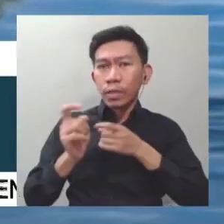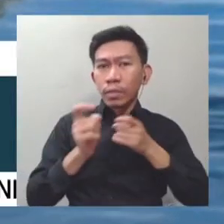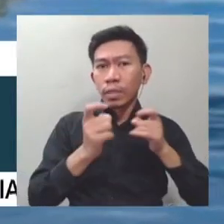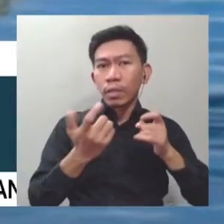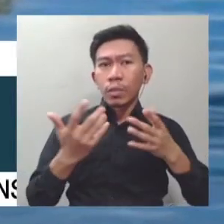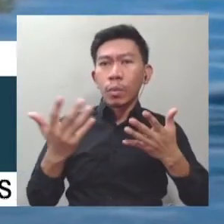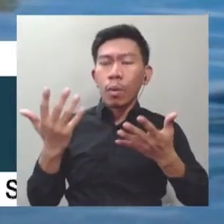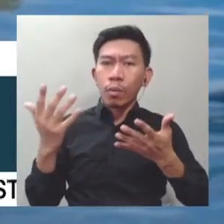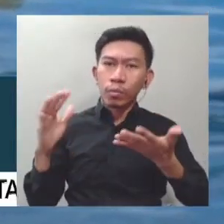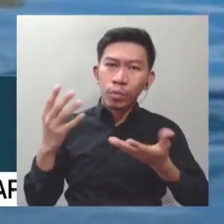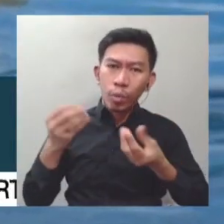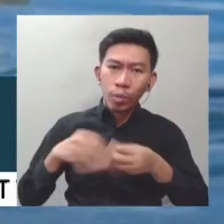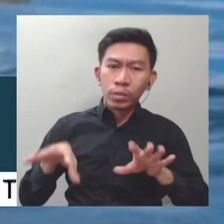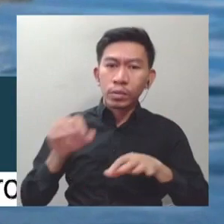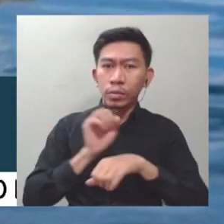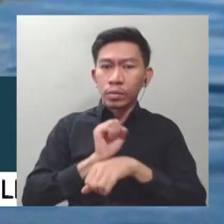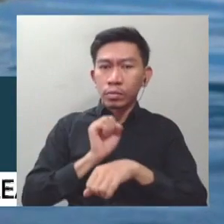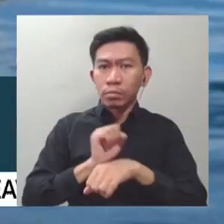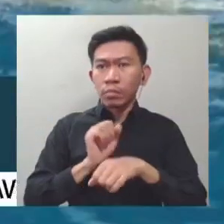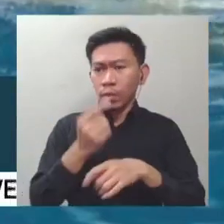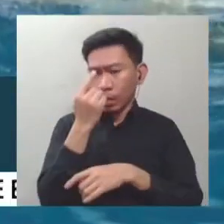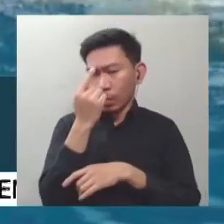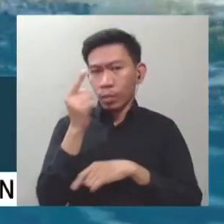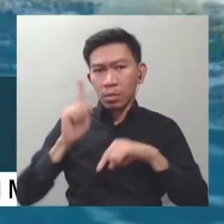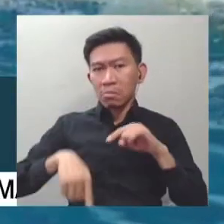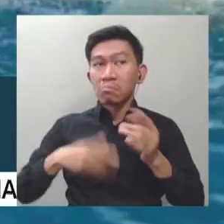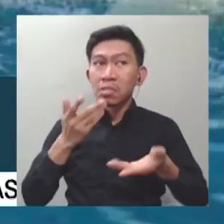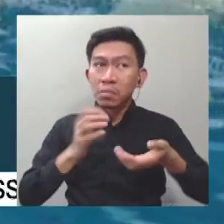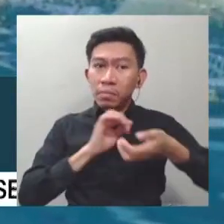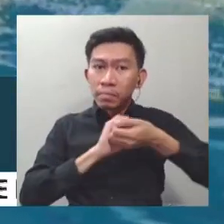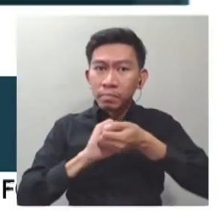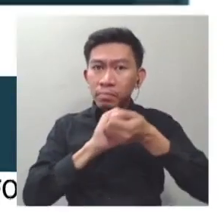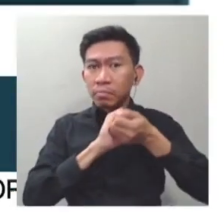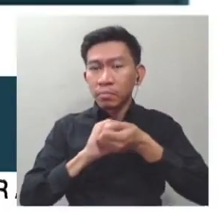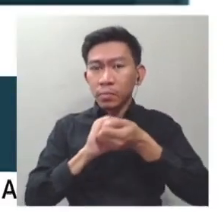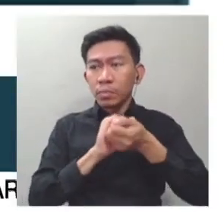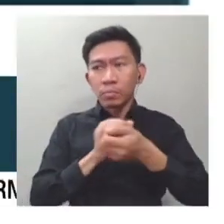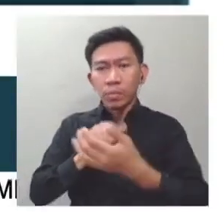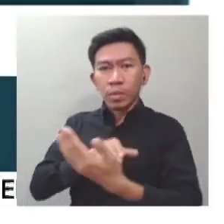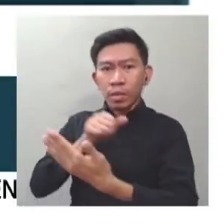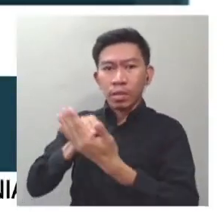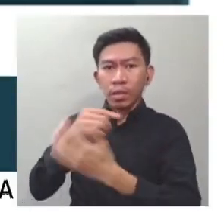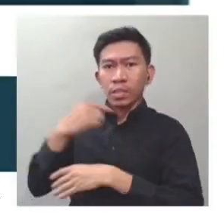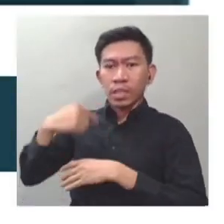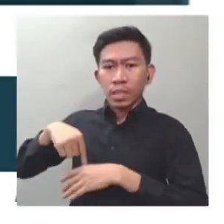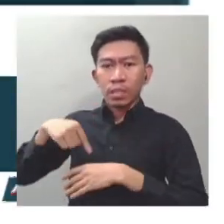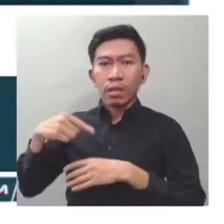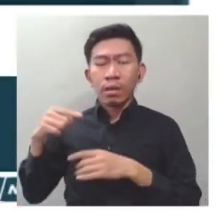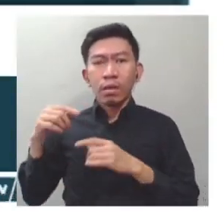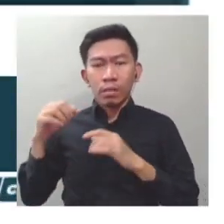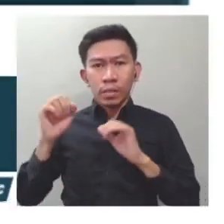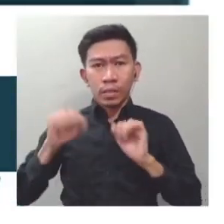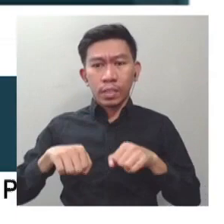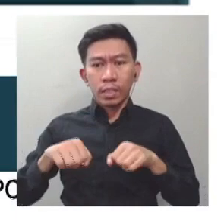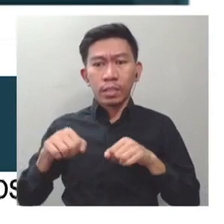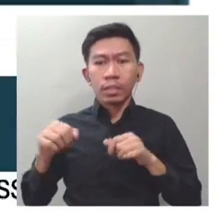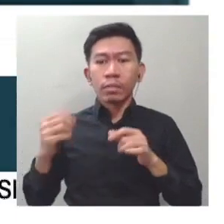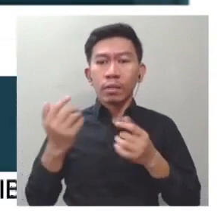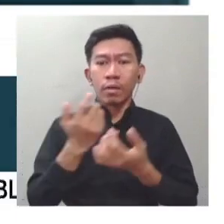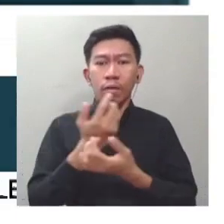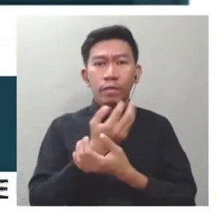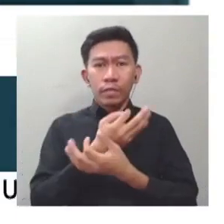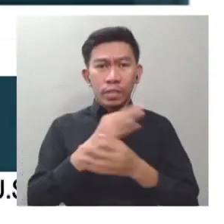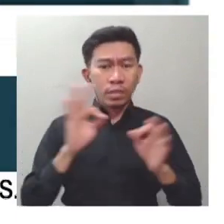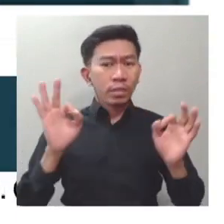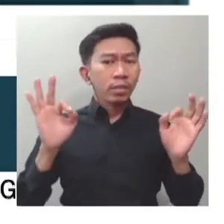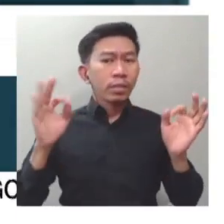can probably an alliance of sorts against China, at least we can assure the freedom of navigation, freedom